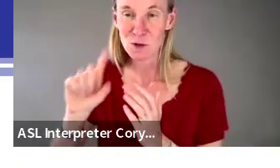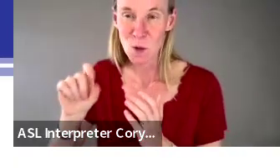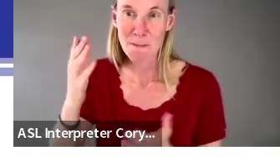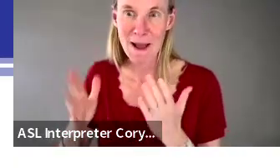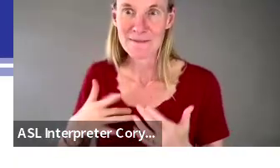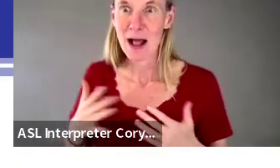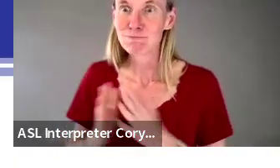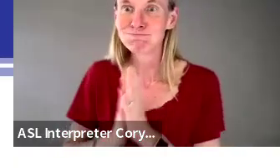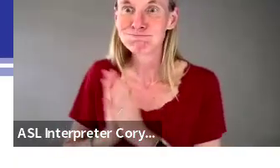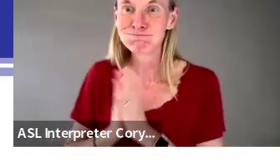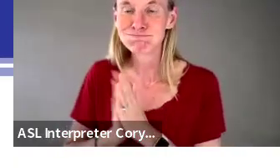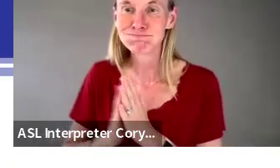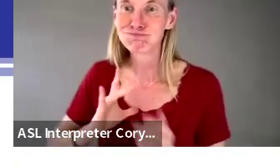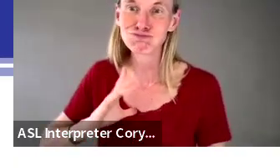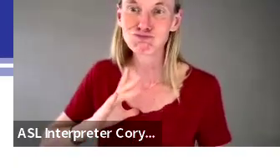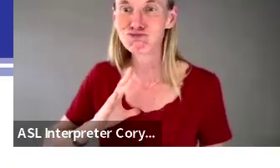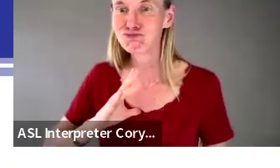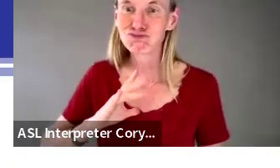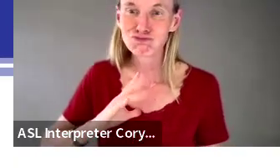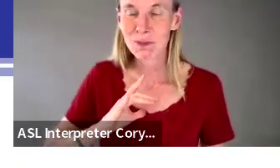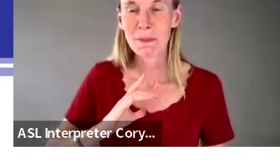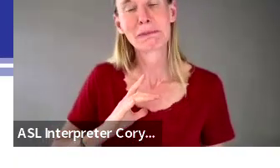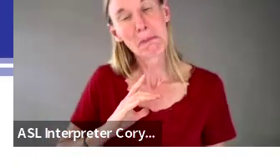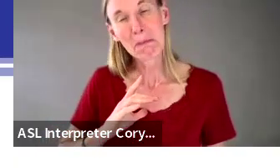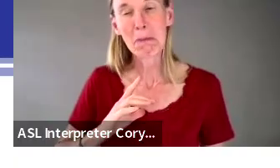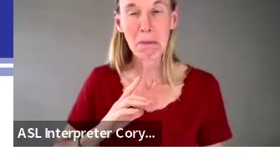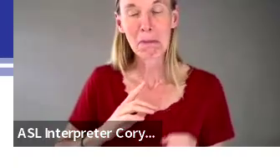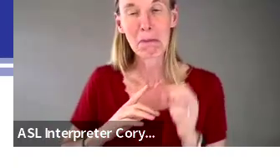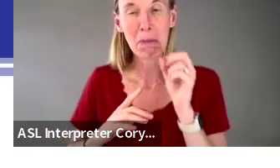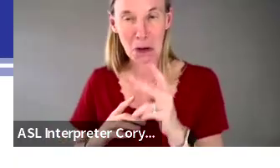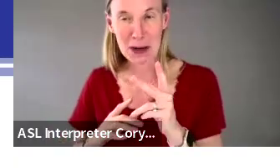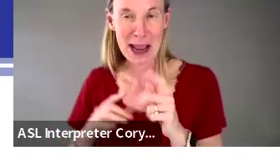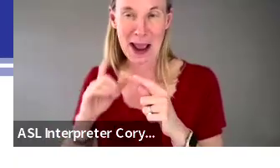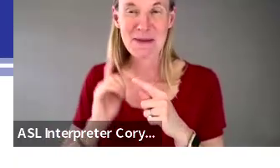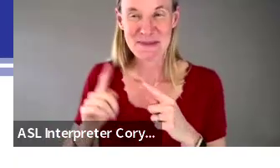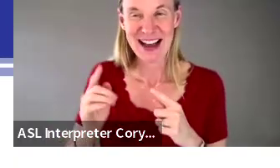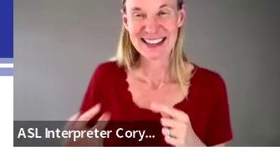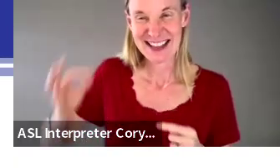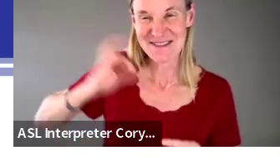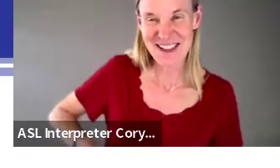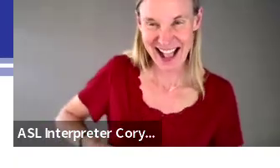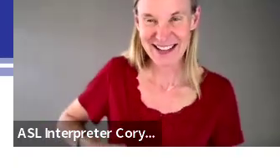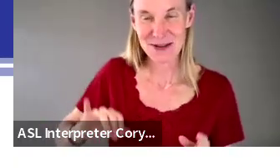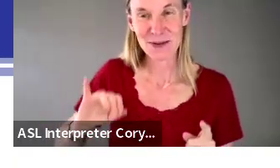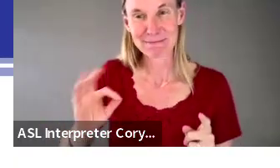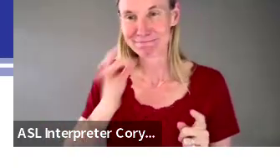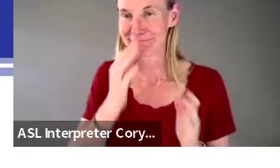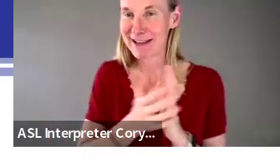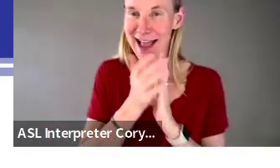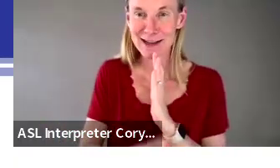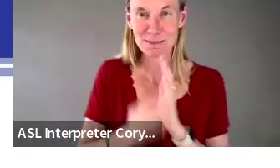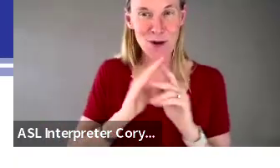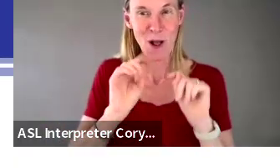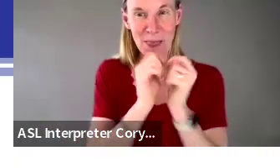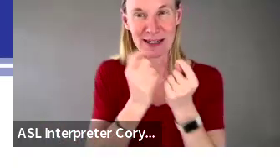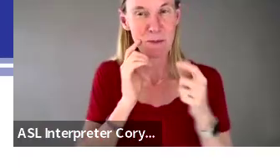proposition at the beginning, but the added value really lies in having an expert on your team who's